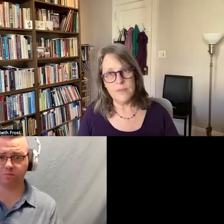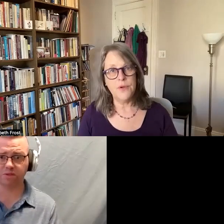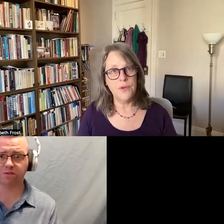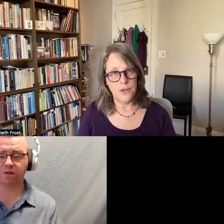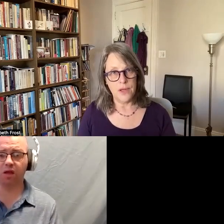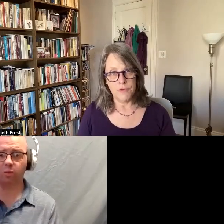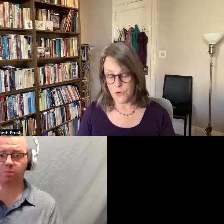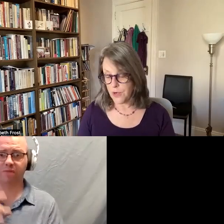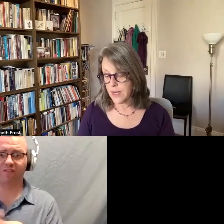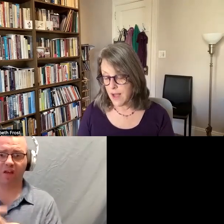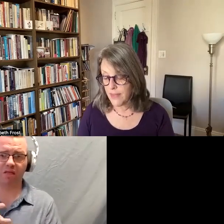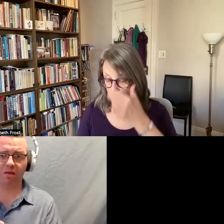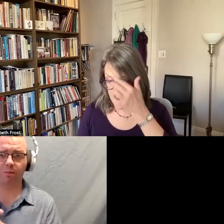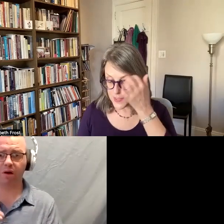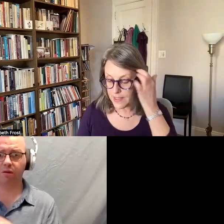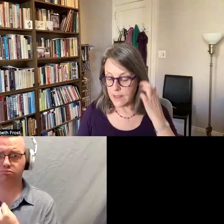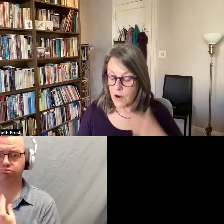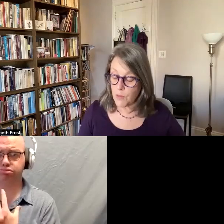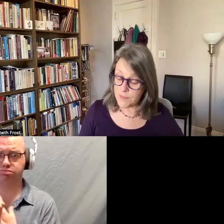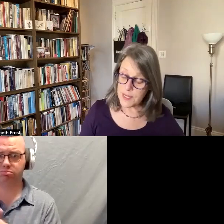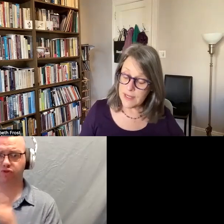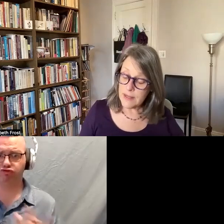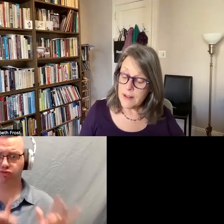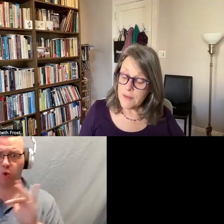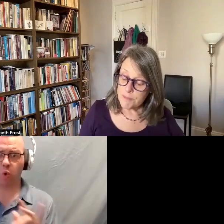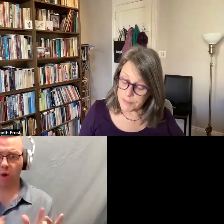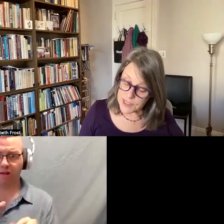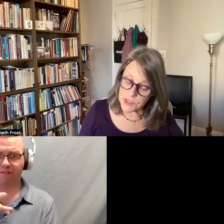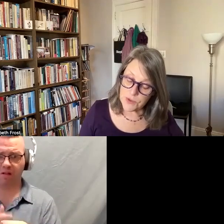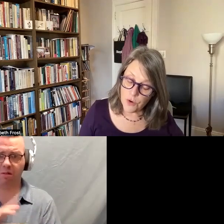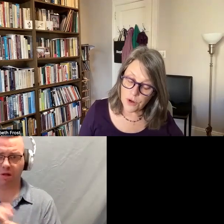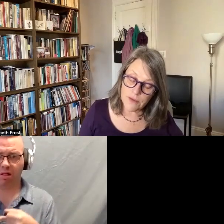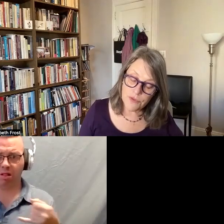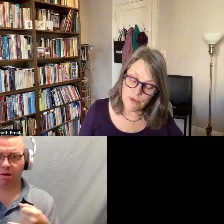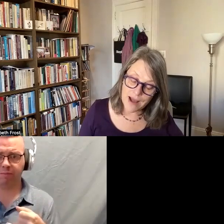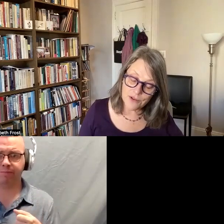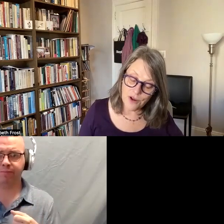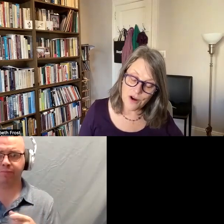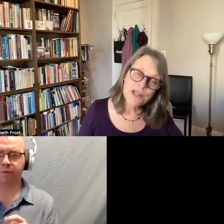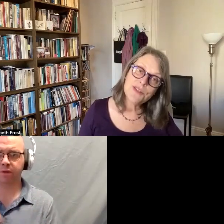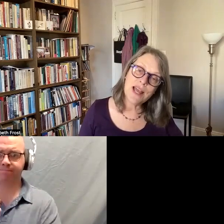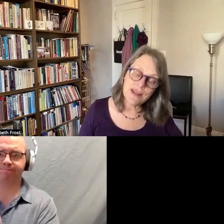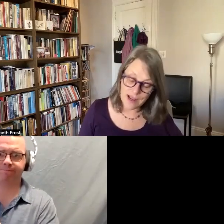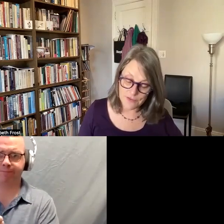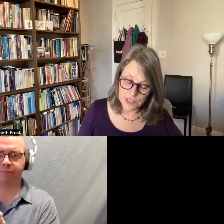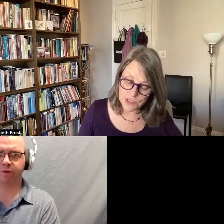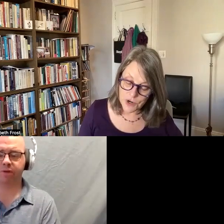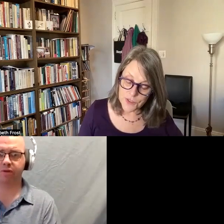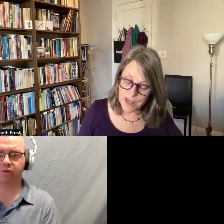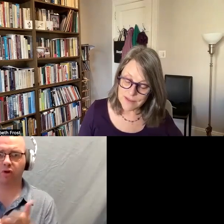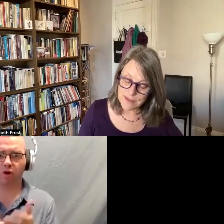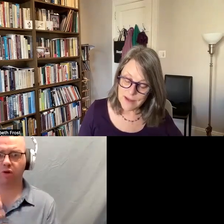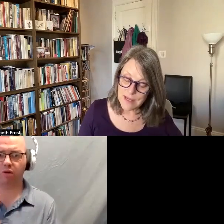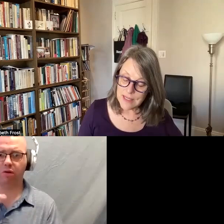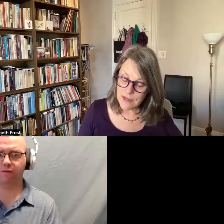be available recorded on that website. Our website places the work of the radical artist and activist